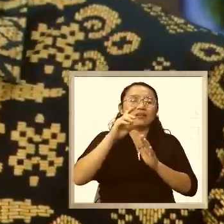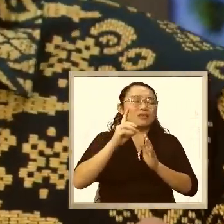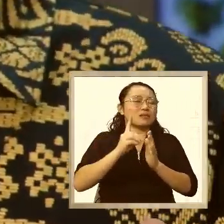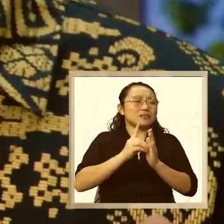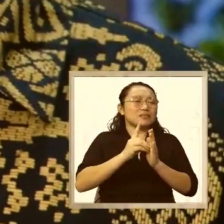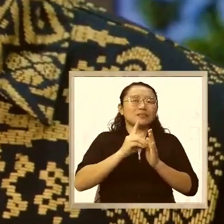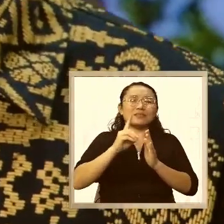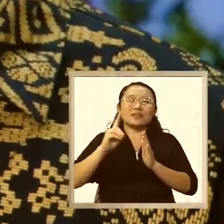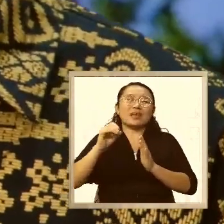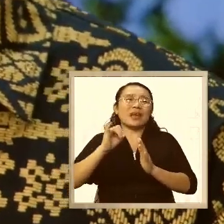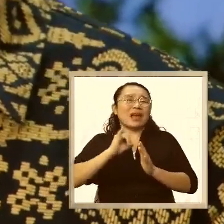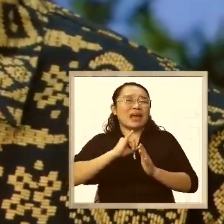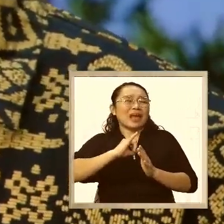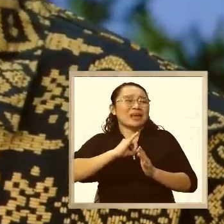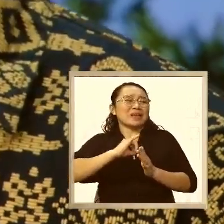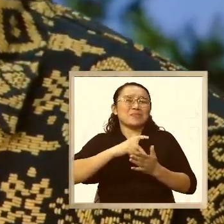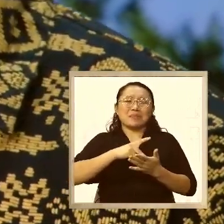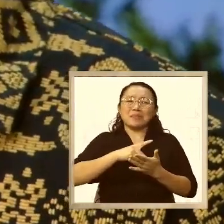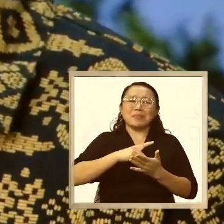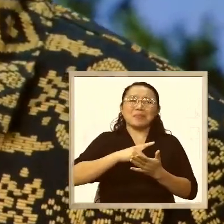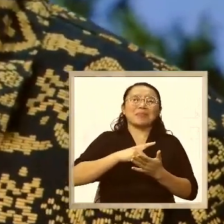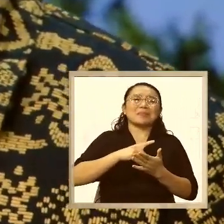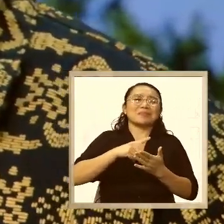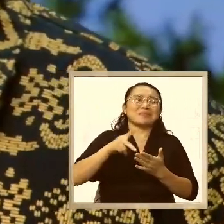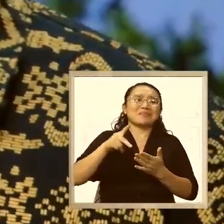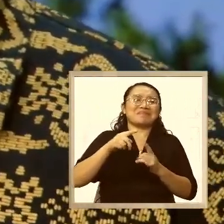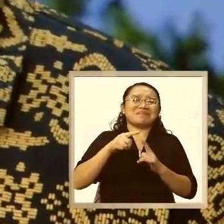door, it pays to